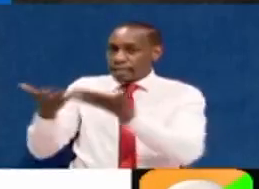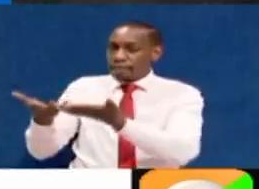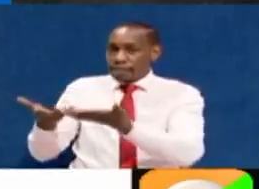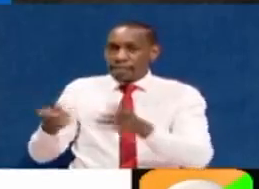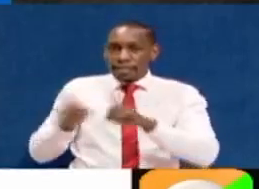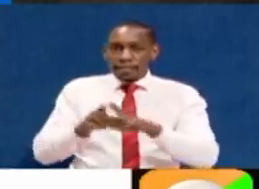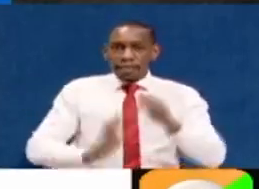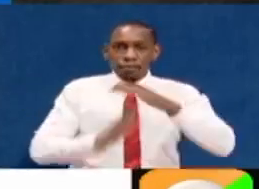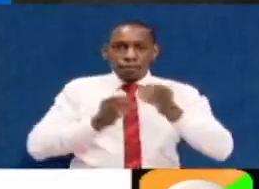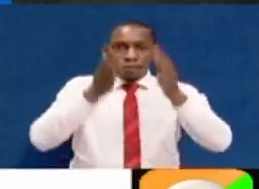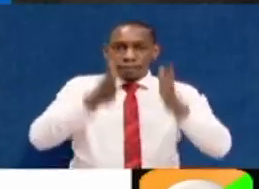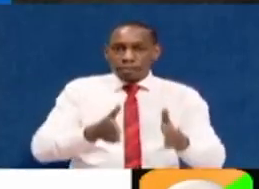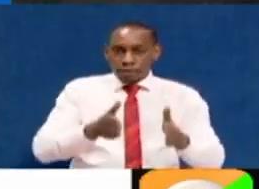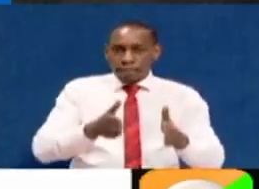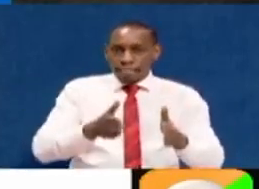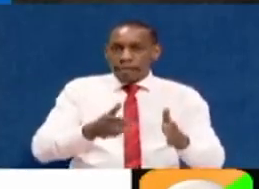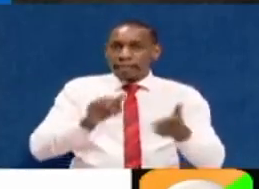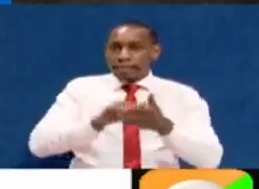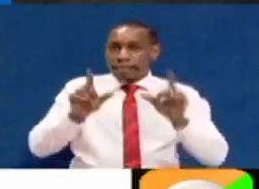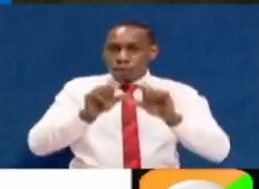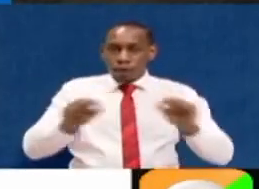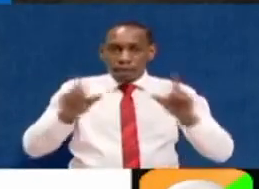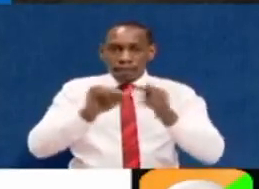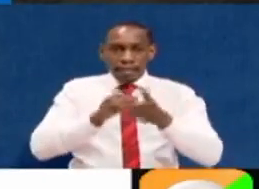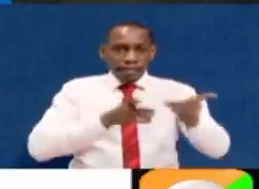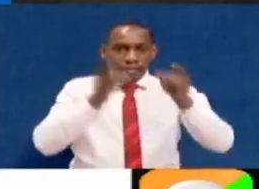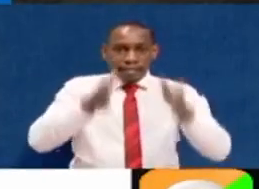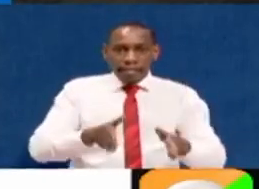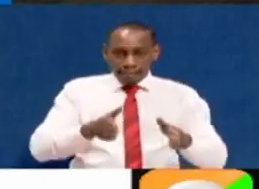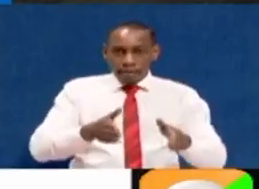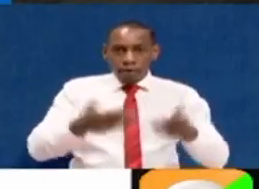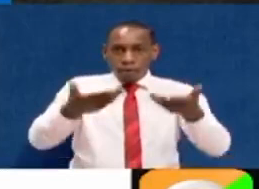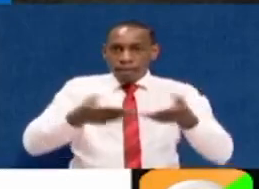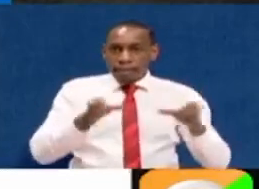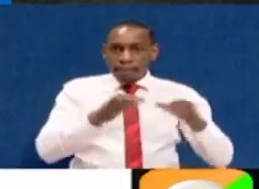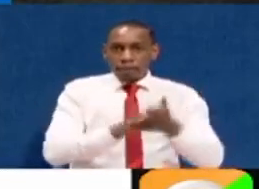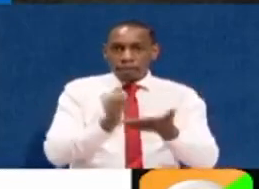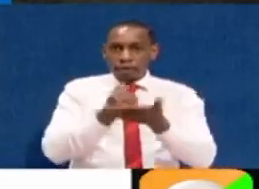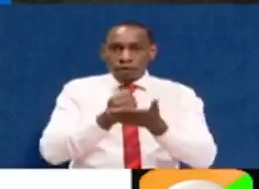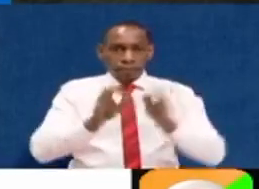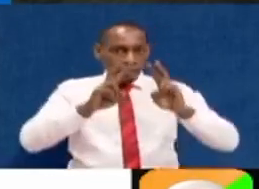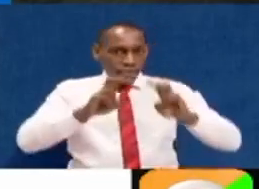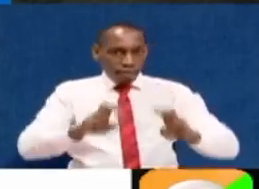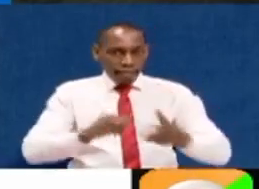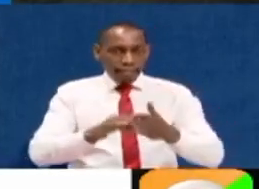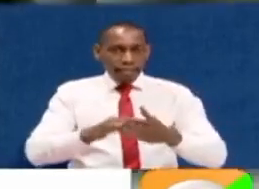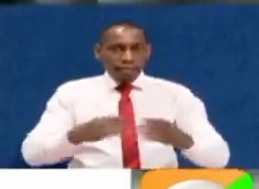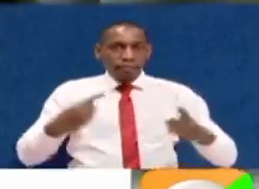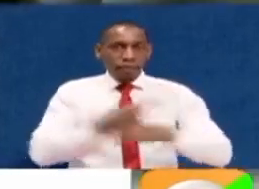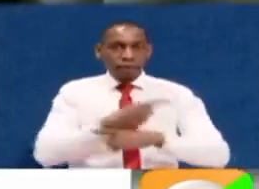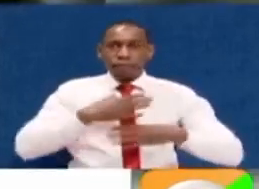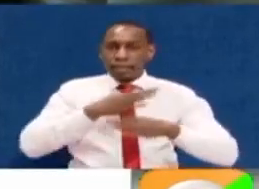delivered, while a senior officer at FHOK is alleged to be a director at the receiving company, the auditors finding it conflict of